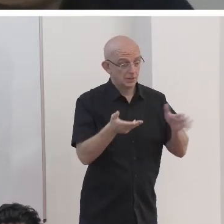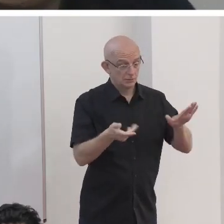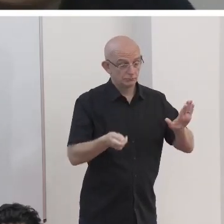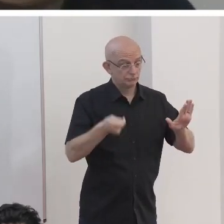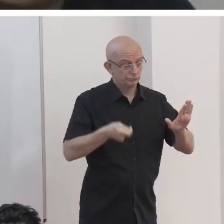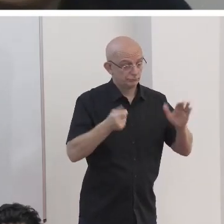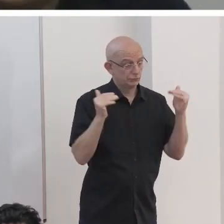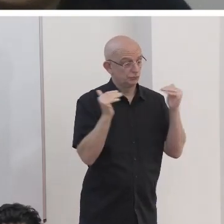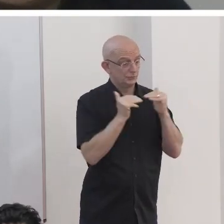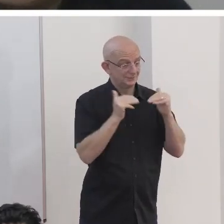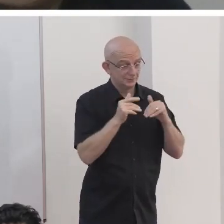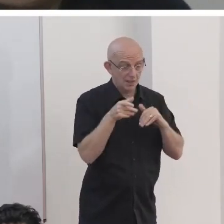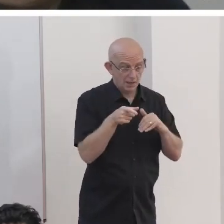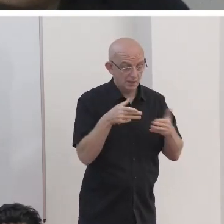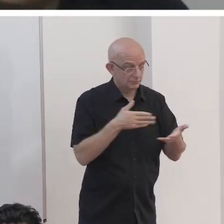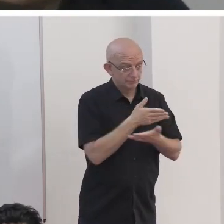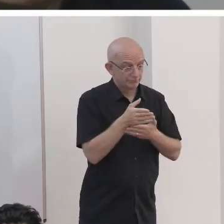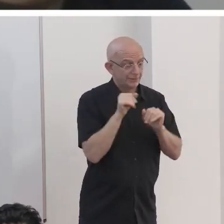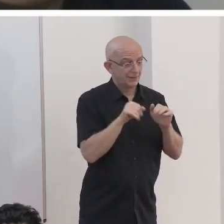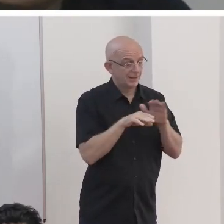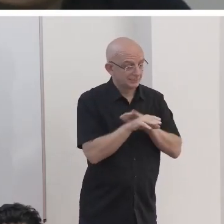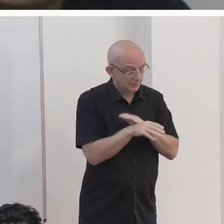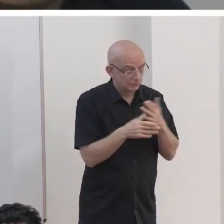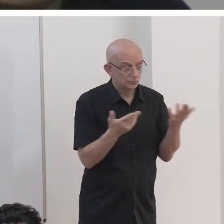disability? This means what?